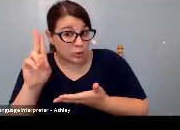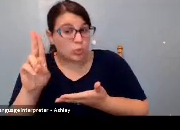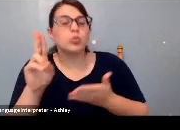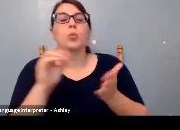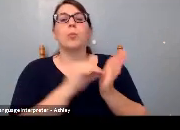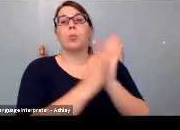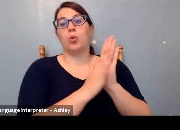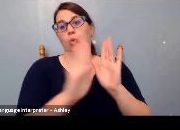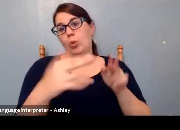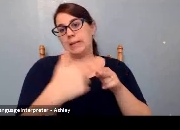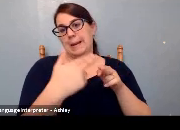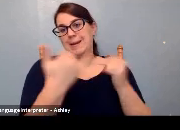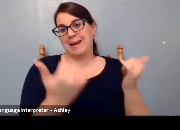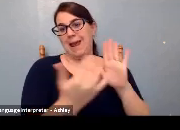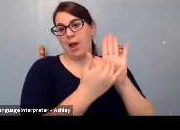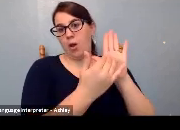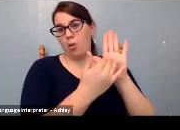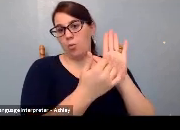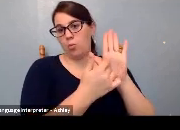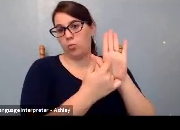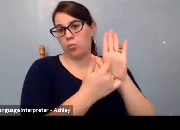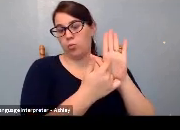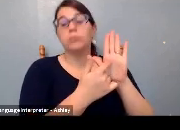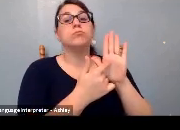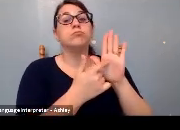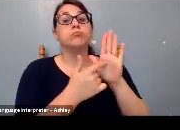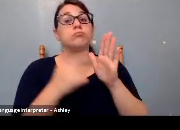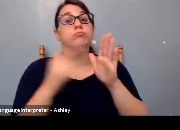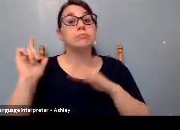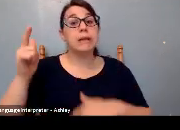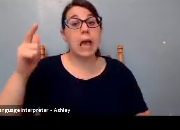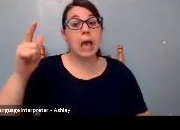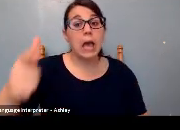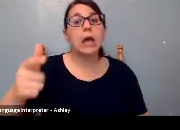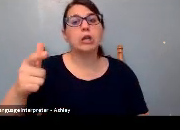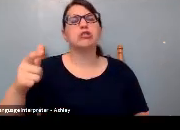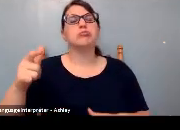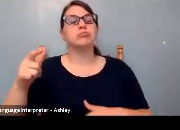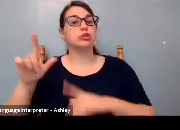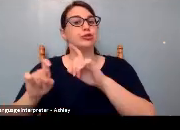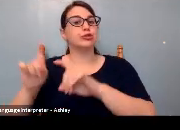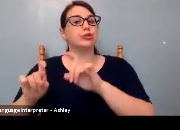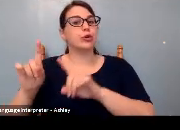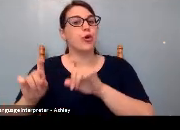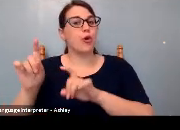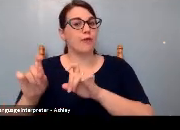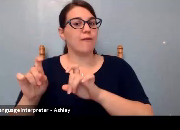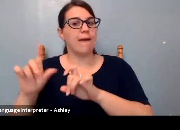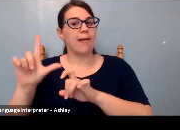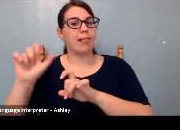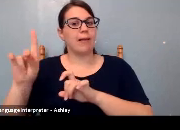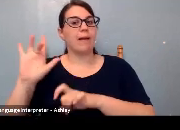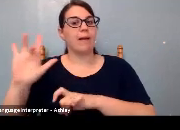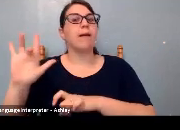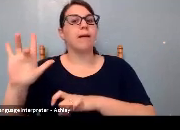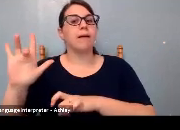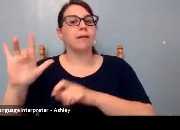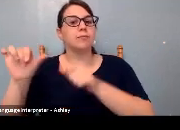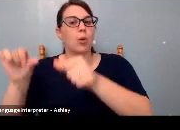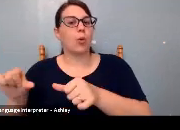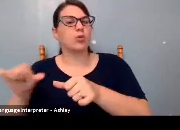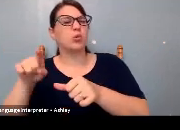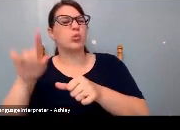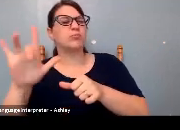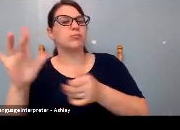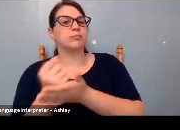the session, a link to the survey will be included in the chat box, and that will also need to be completed. And we